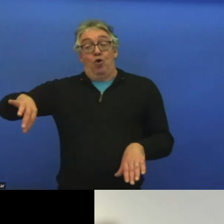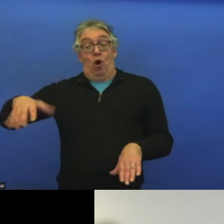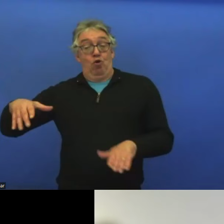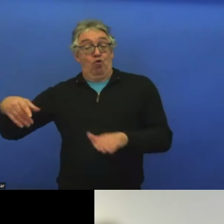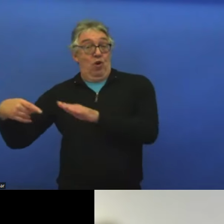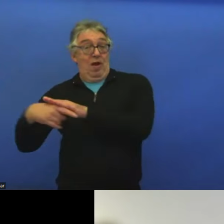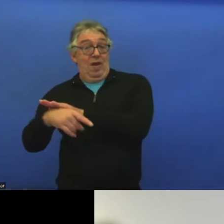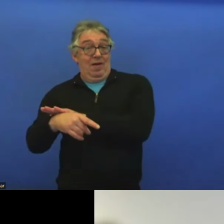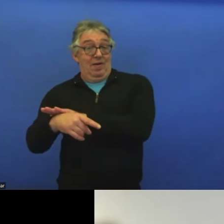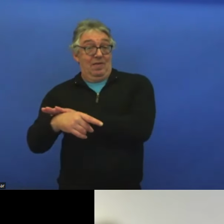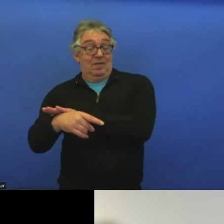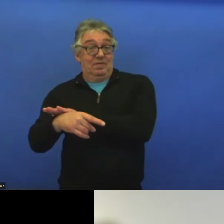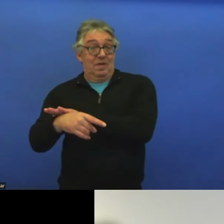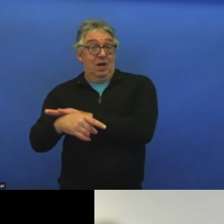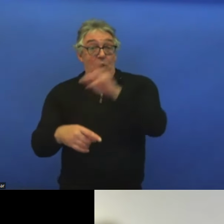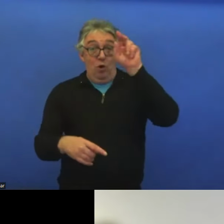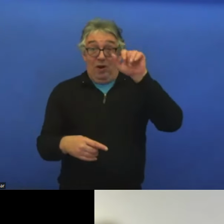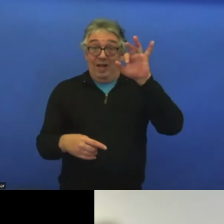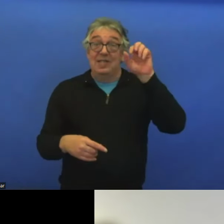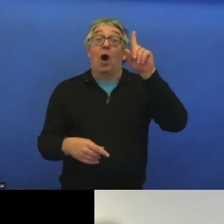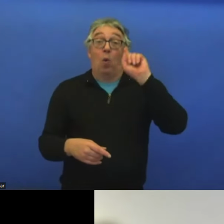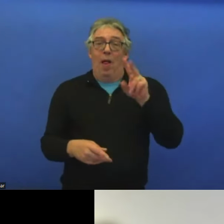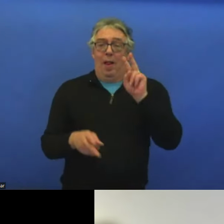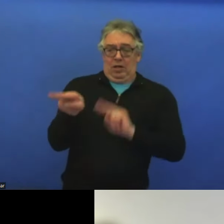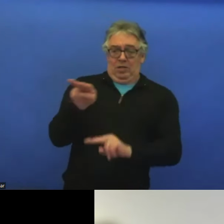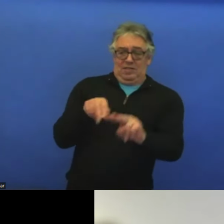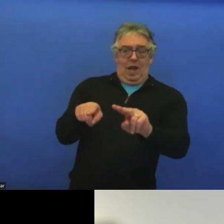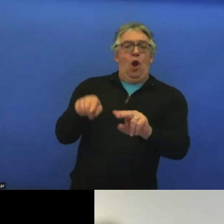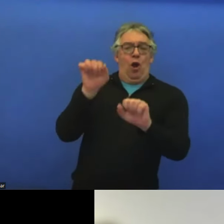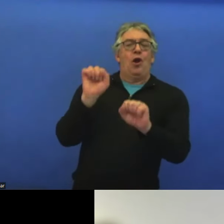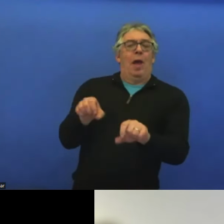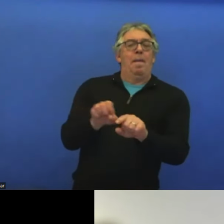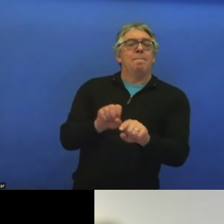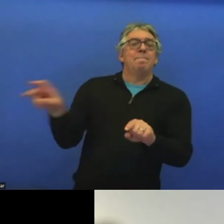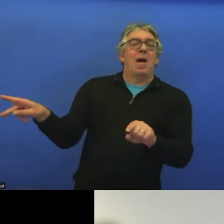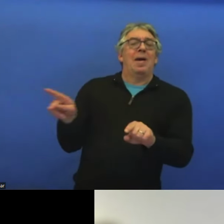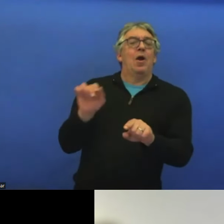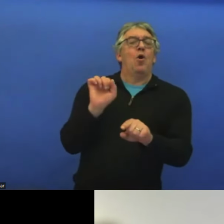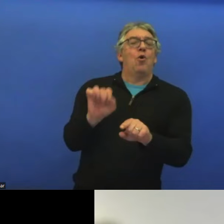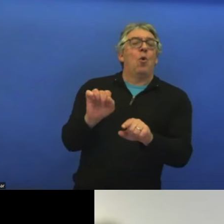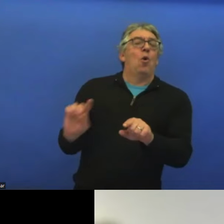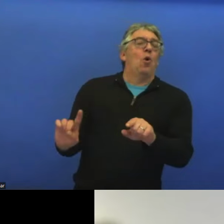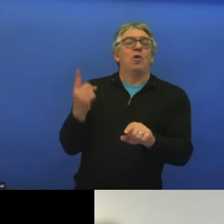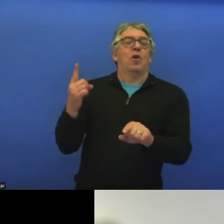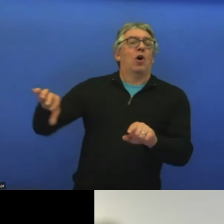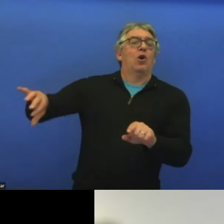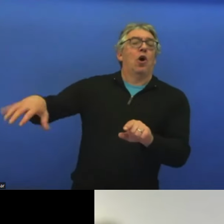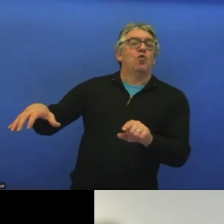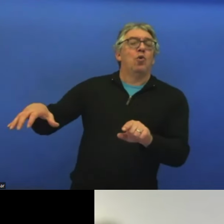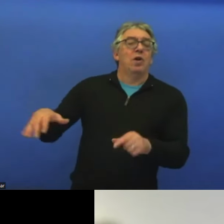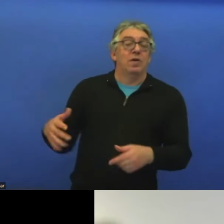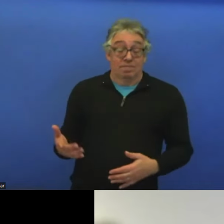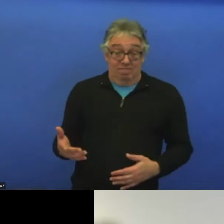return. Would you like to expand a little bit in that questions and those questions? Yes,